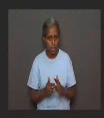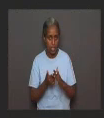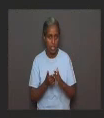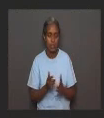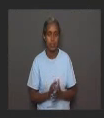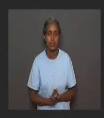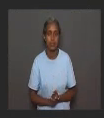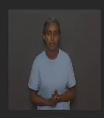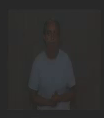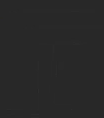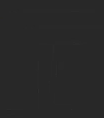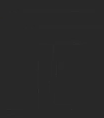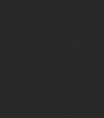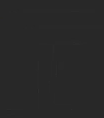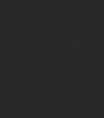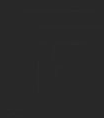Begin.